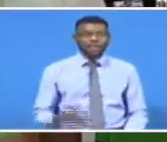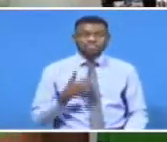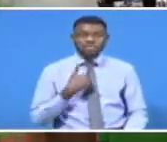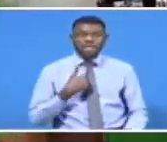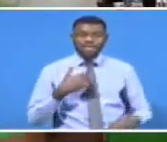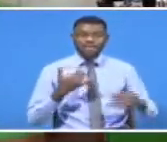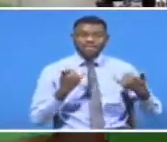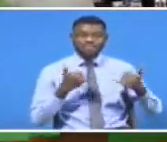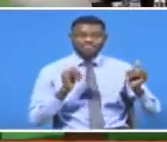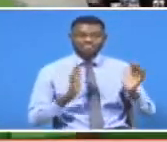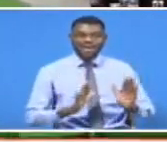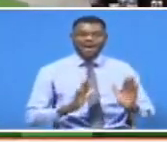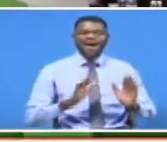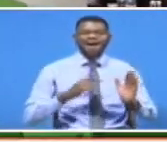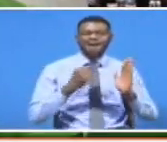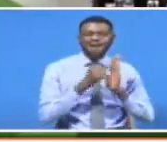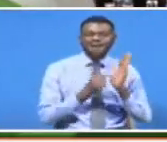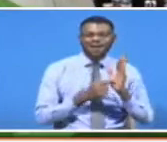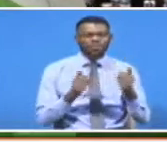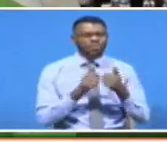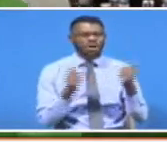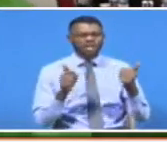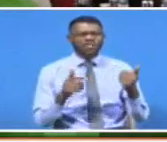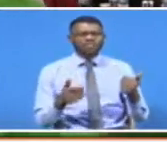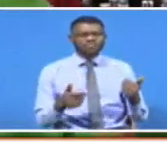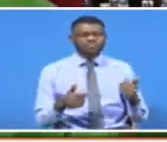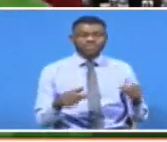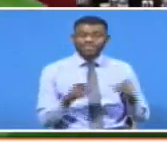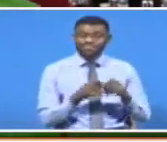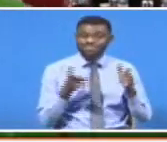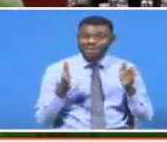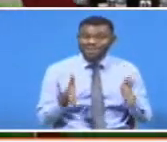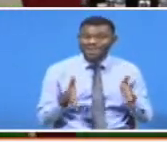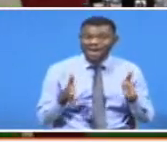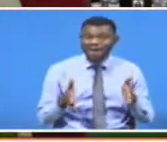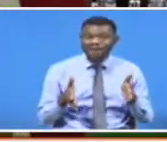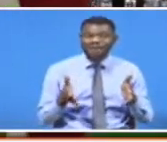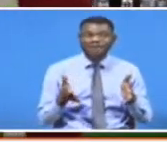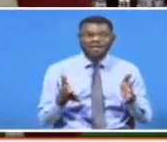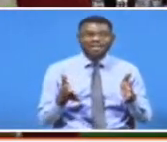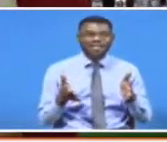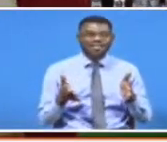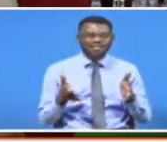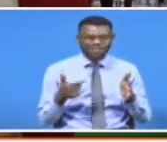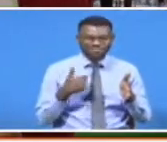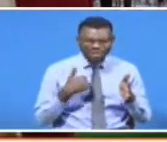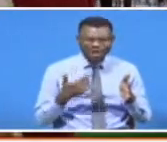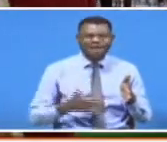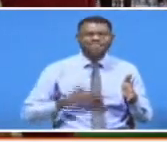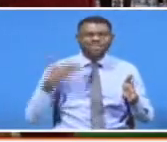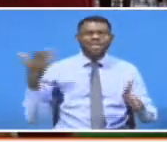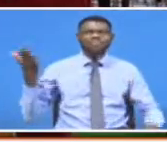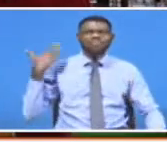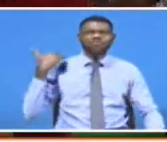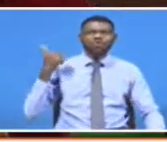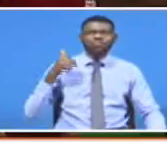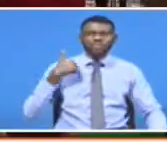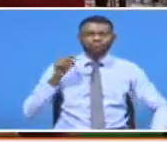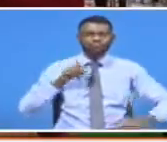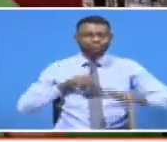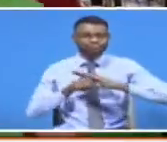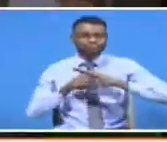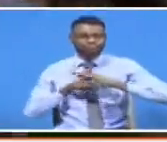poa kulingana na hizo msimu zilizopita. Kama striker nikufunga mabao, msimu uliopita nilifunga mabao